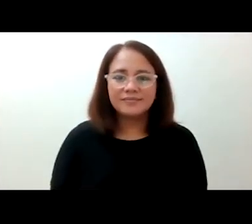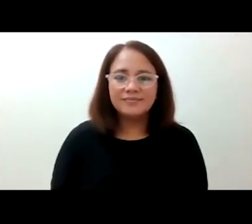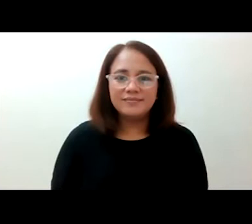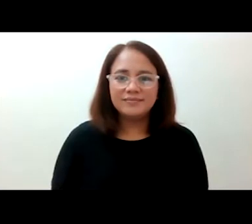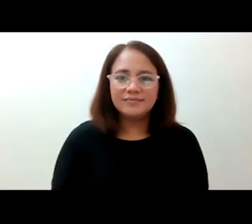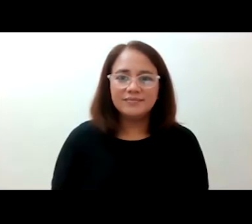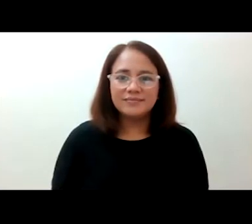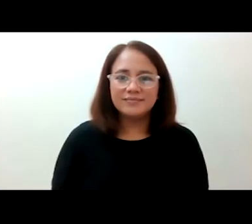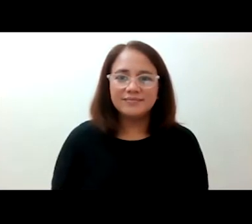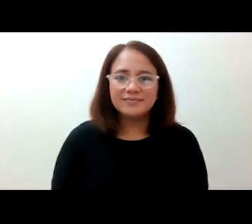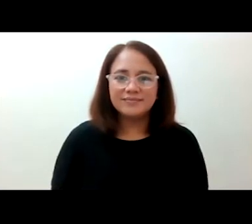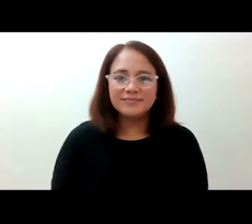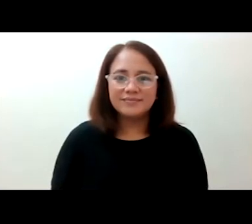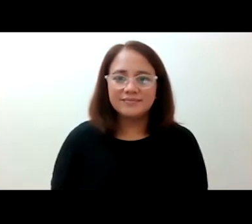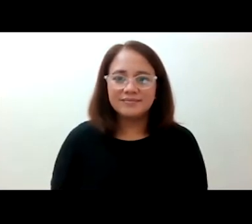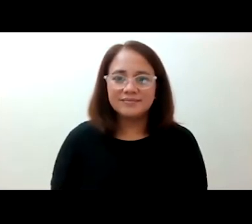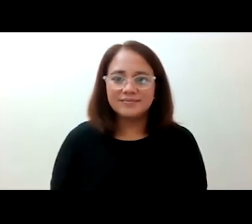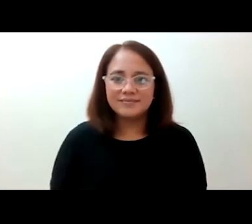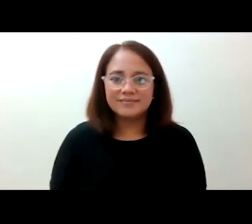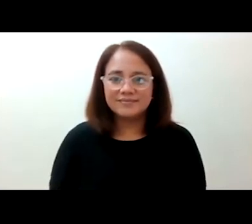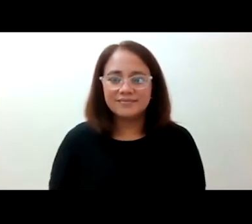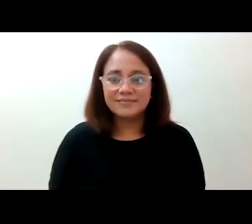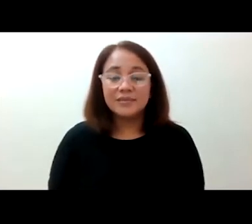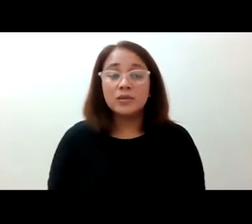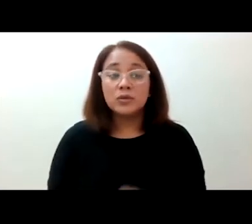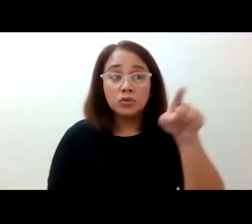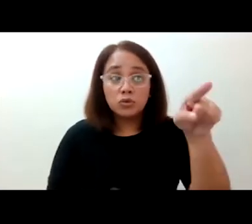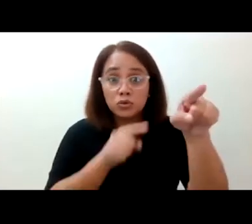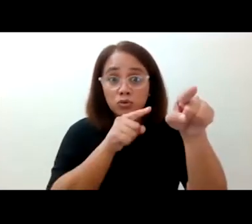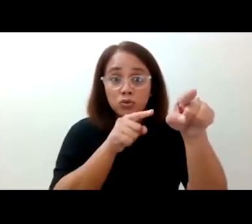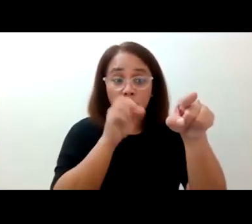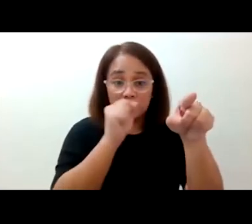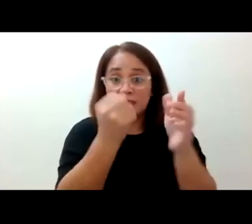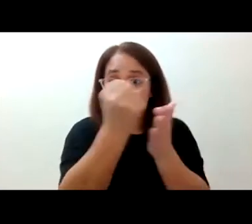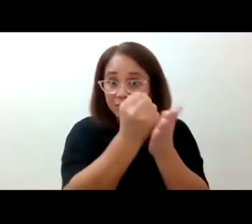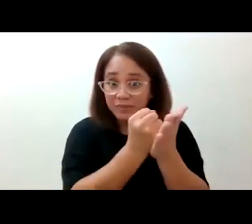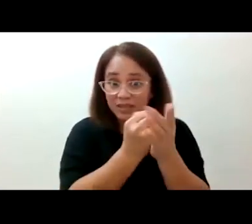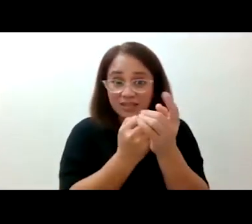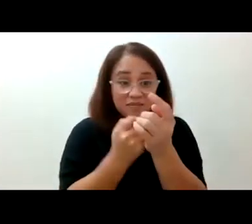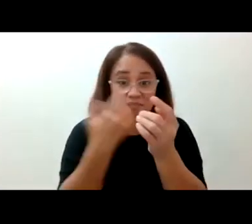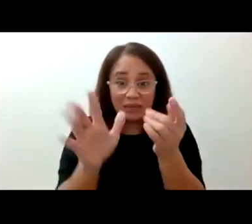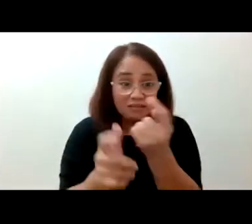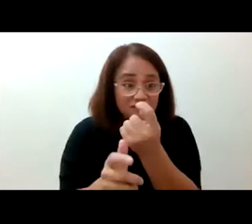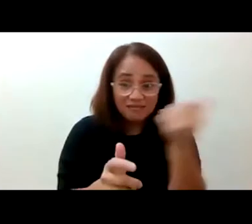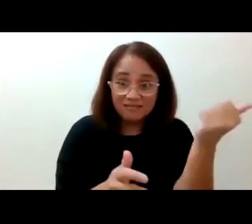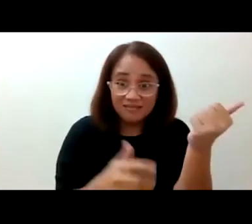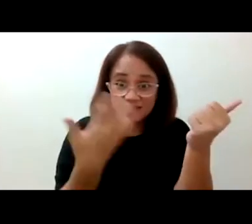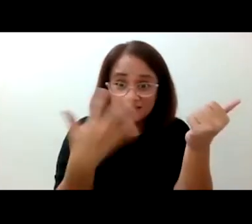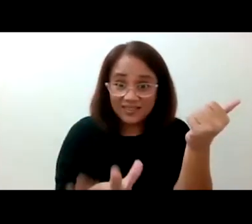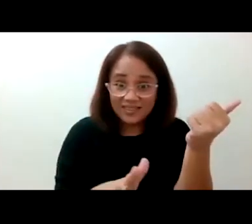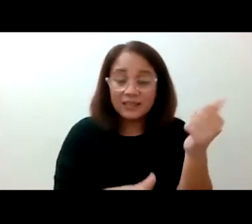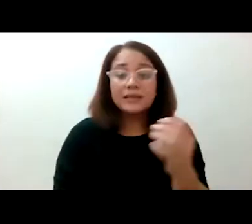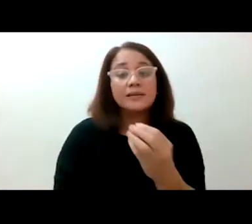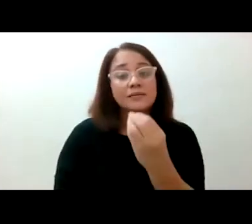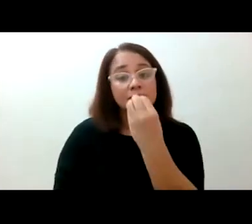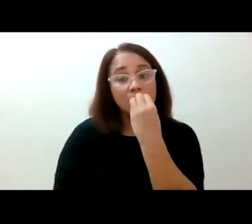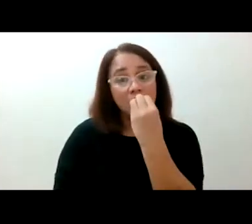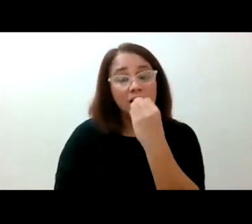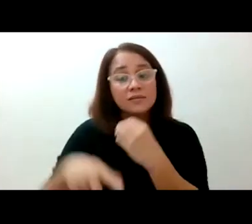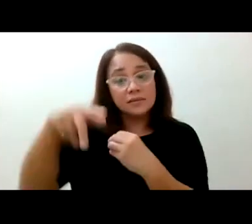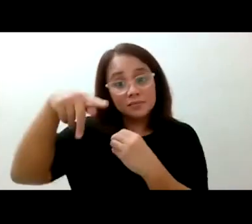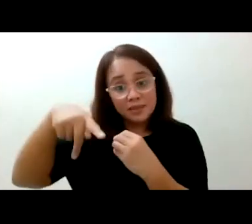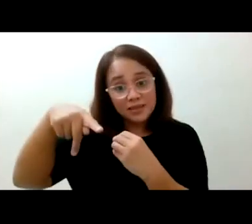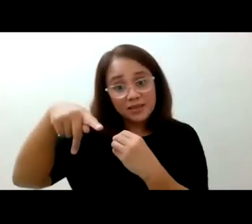Okay. You is the subject and it's deleted. Eat is the predicate and it's